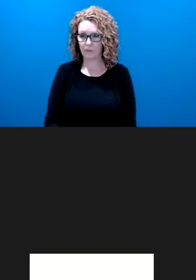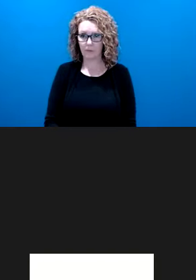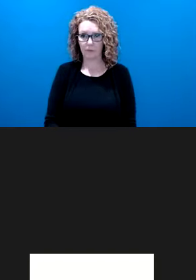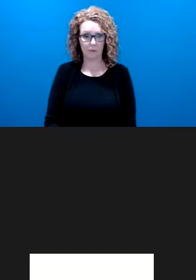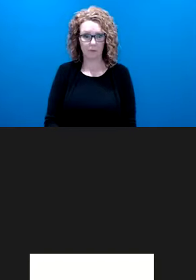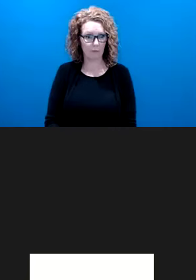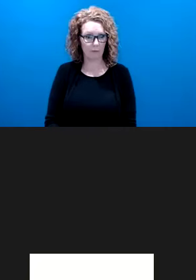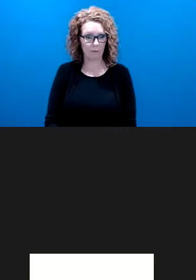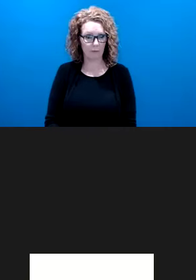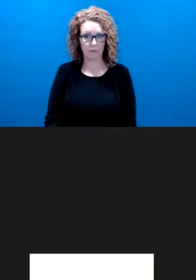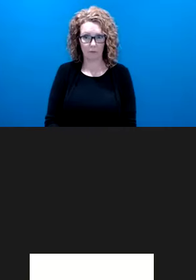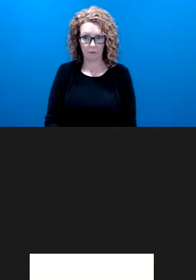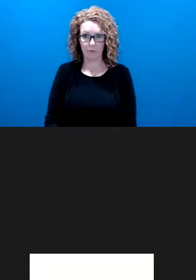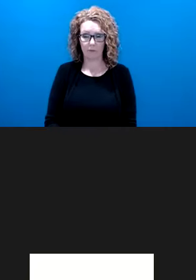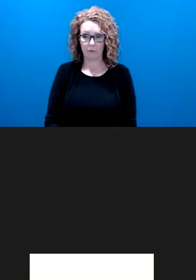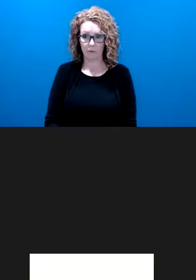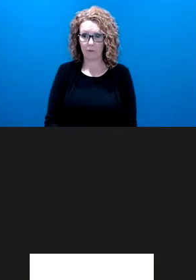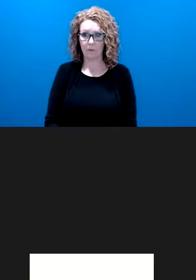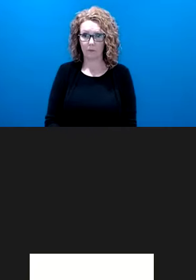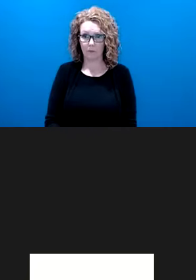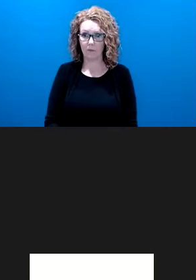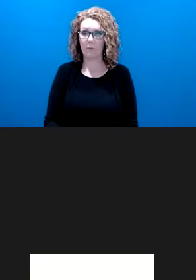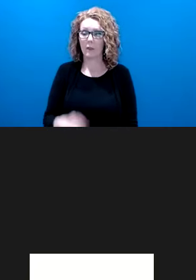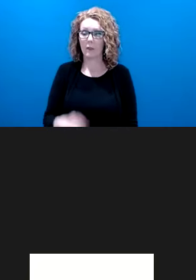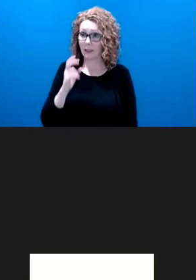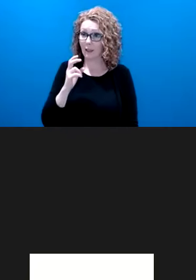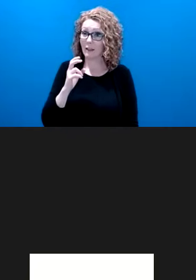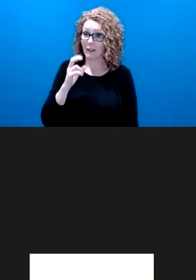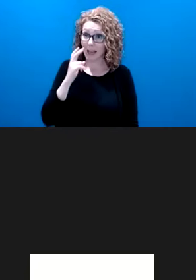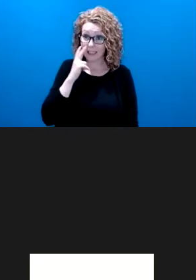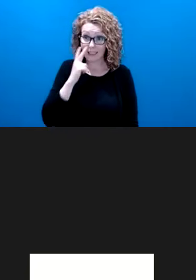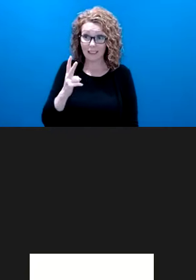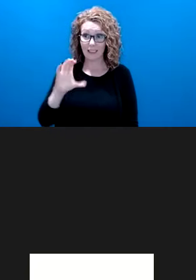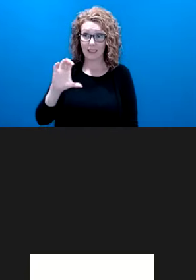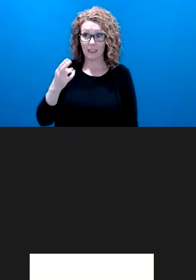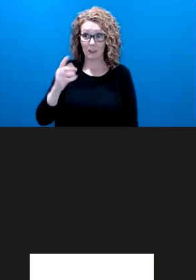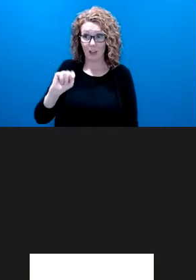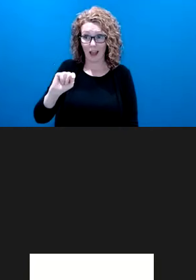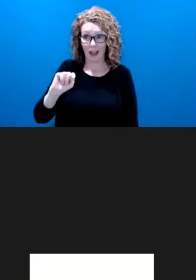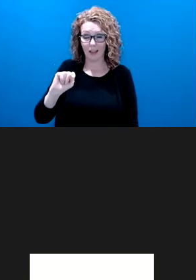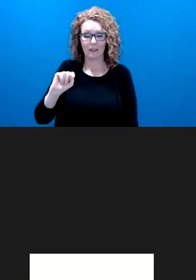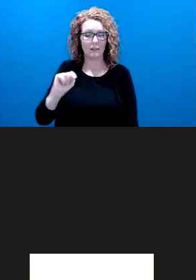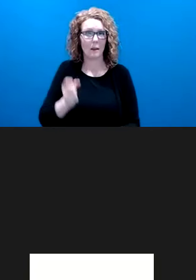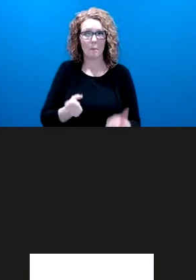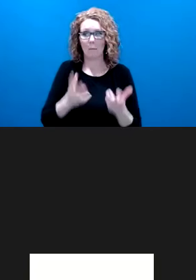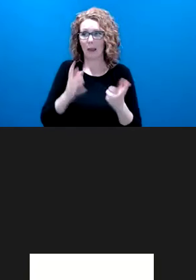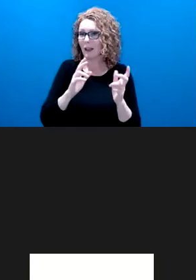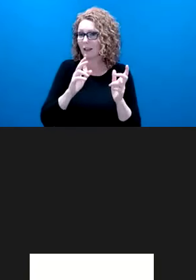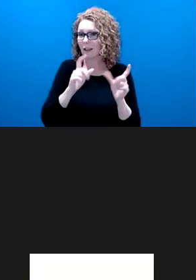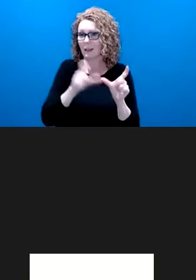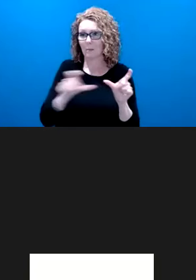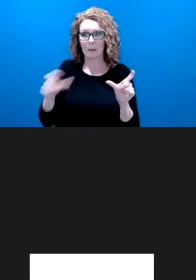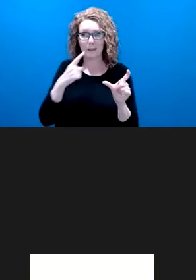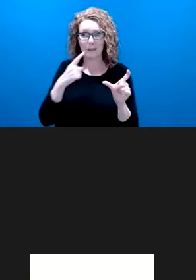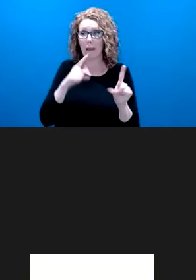There was some pretty good comments in the chat. You know, testing's really not going